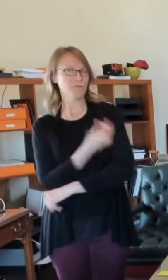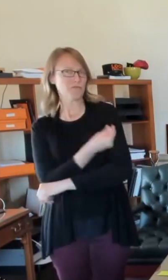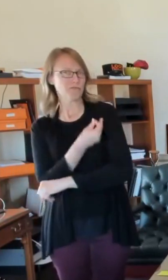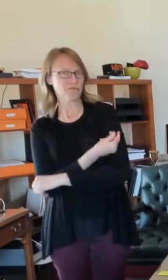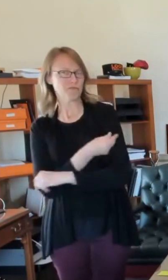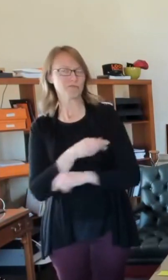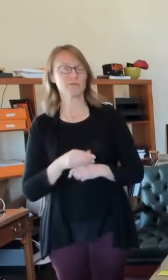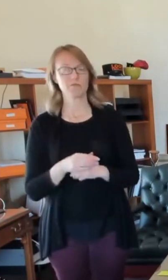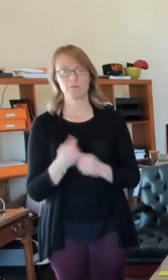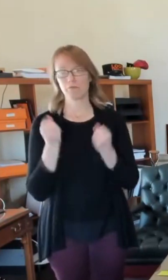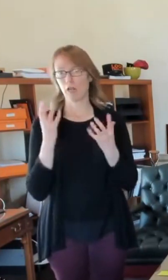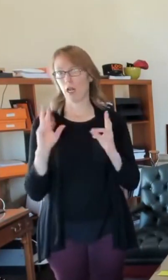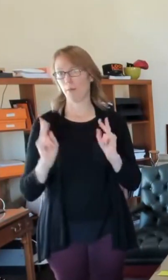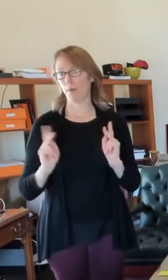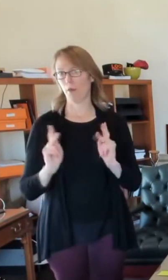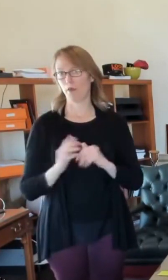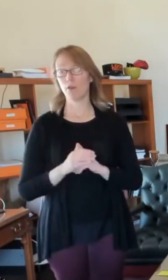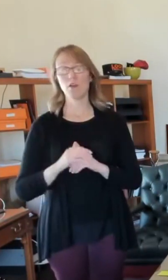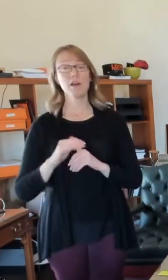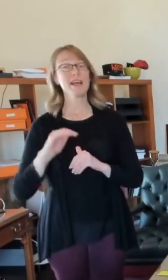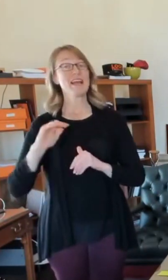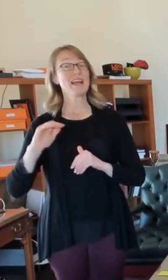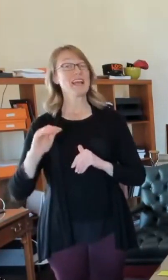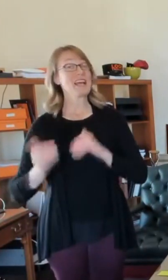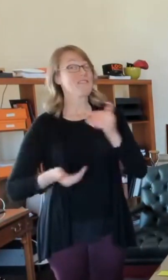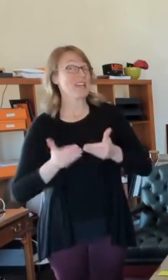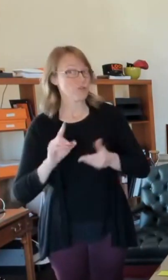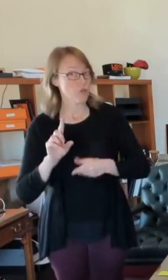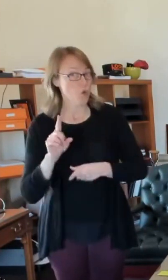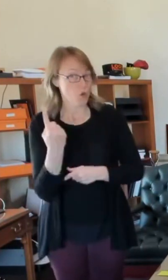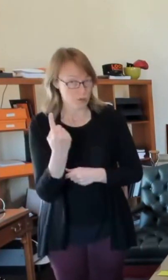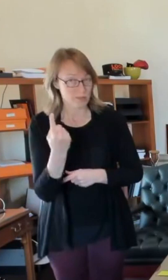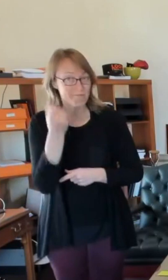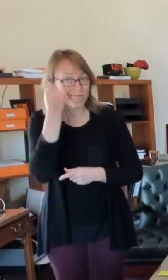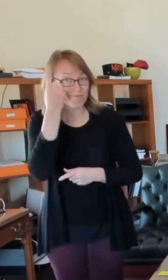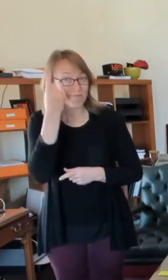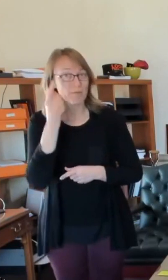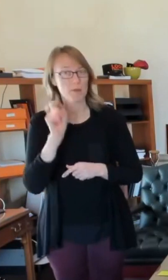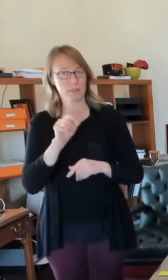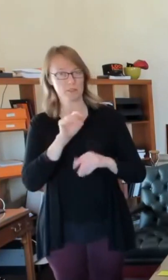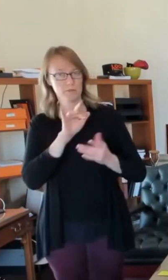an invitation-only event. All of the events are invitation-only.